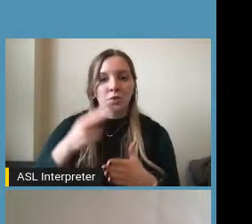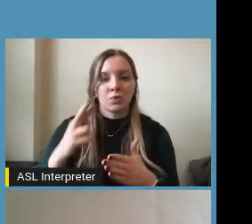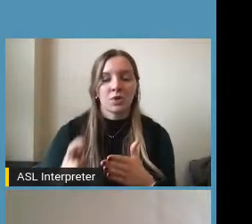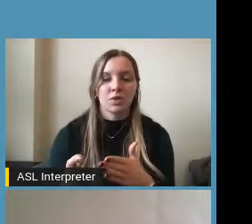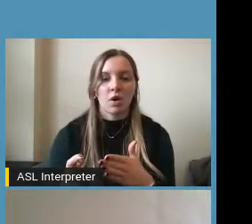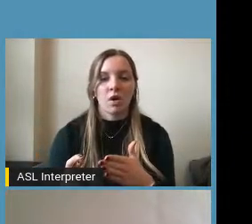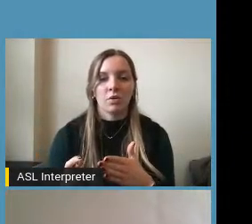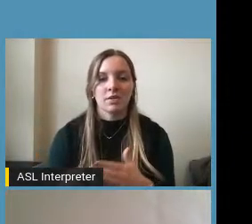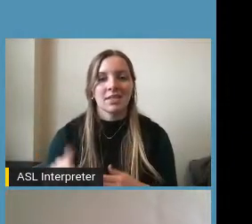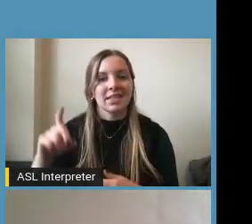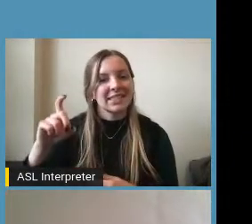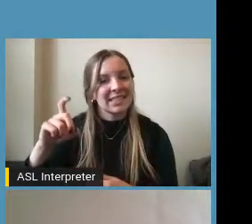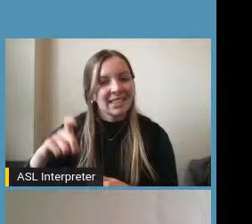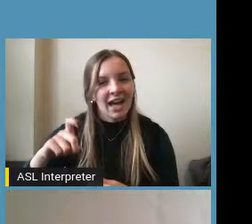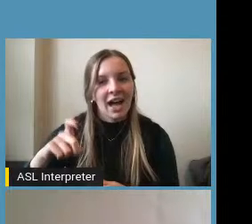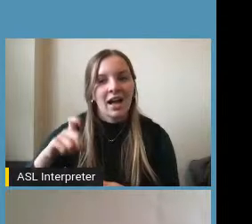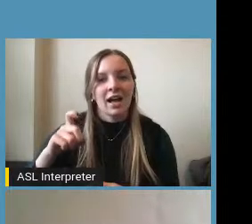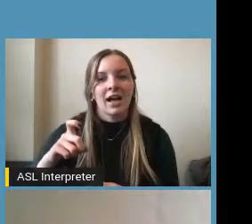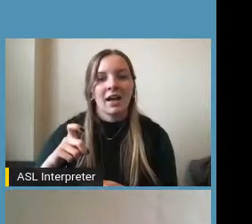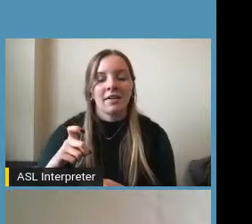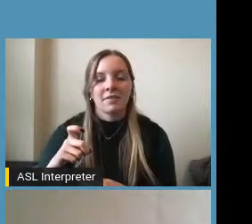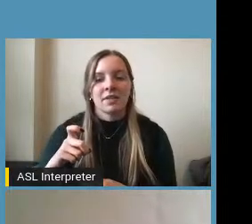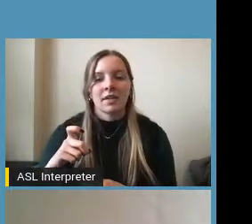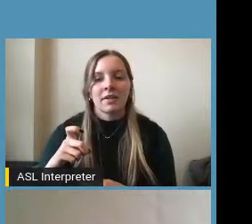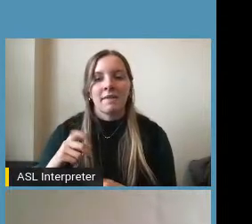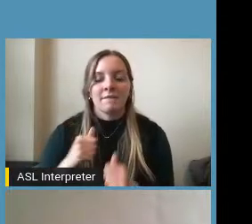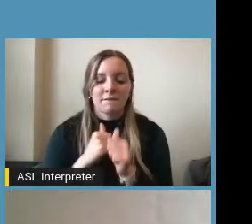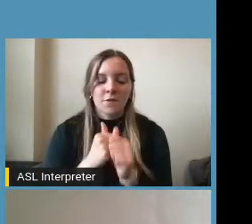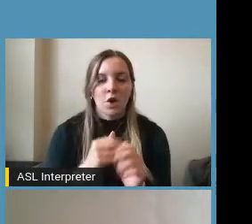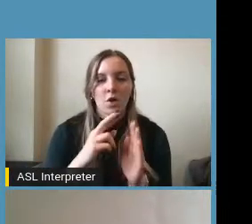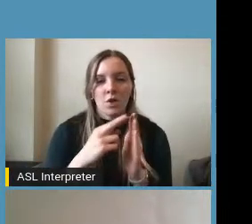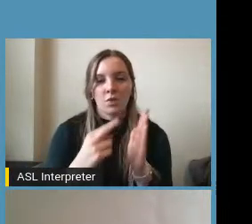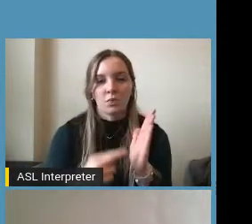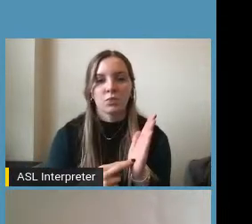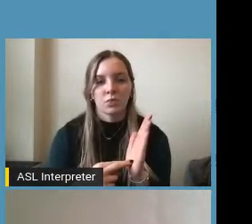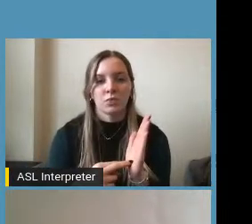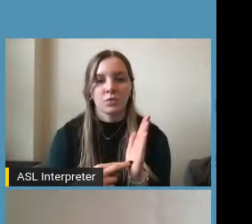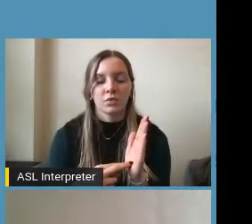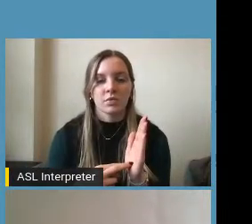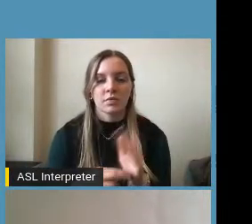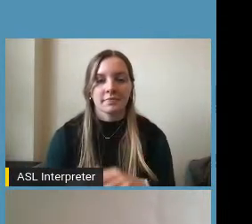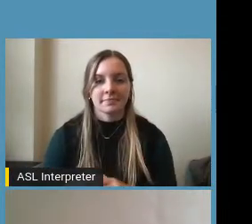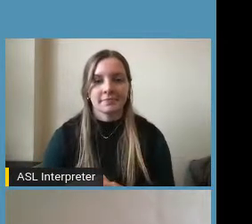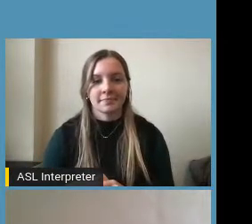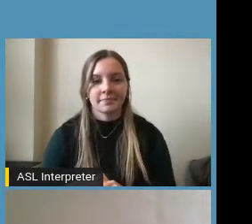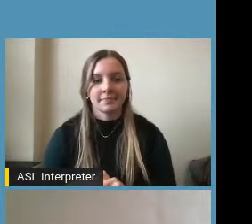to follow a set of rules about